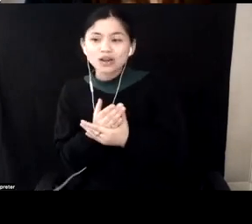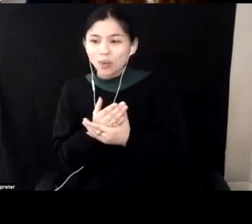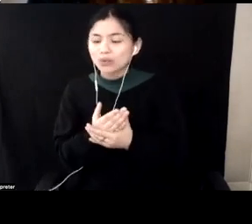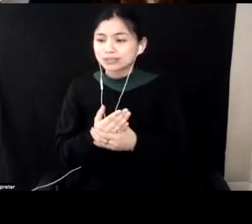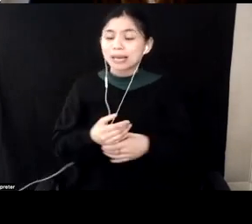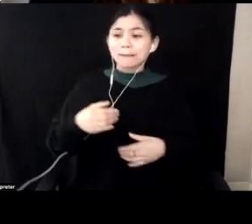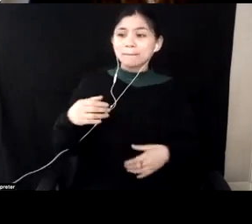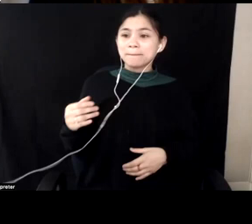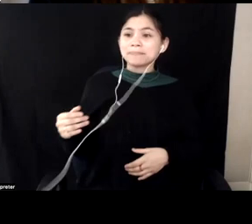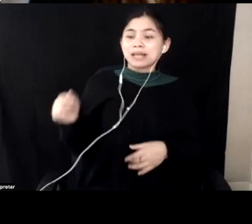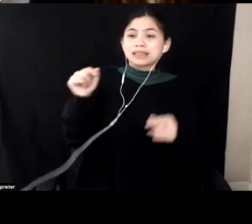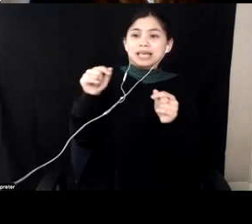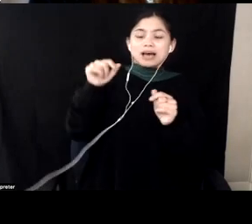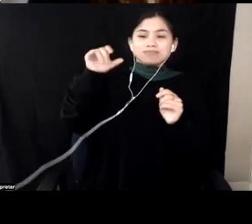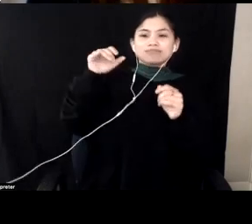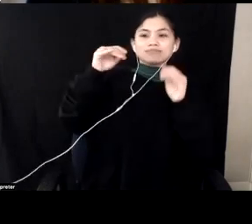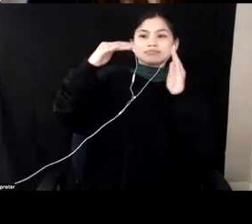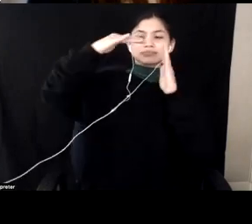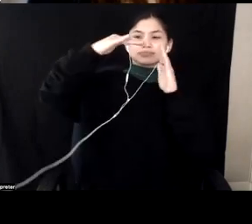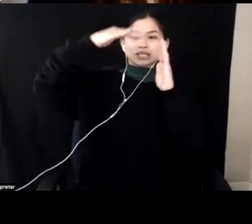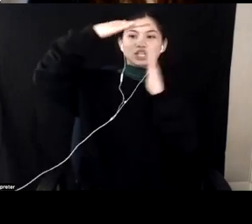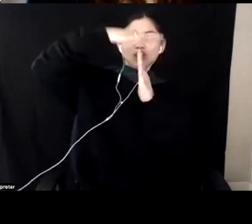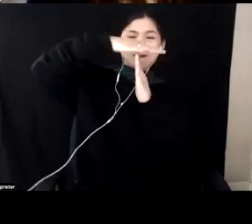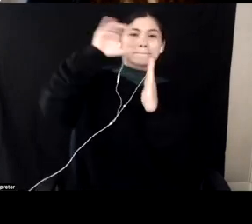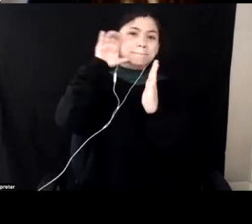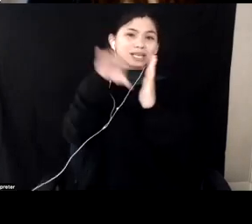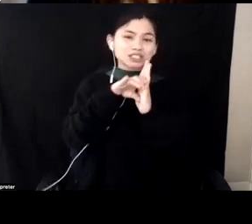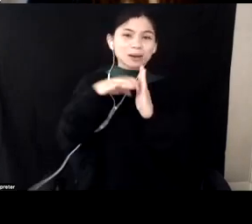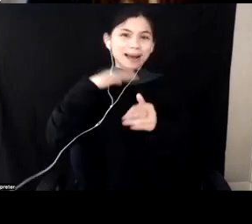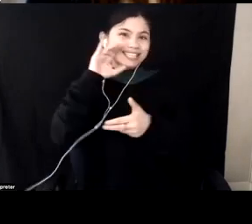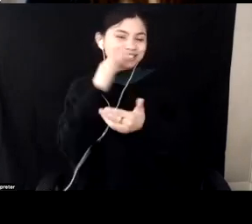picture is my daughter cooking. We were making tamales.